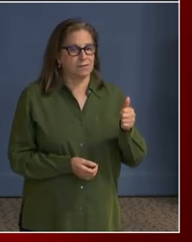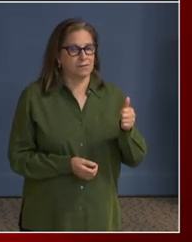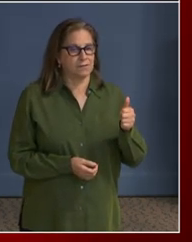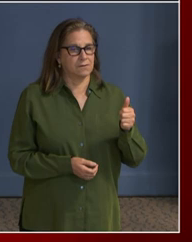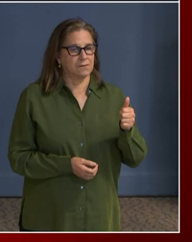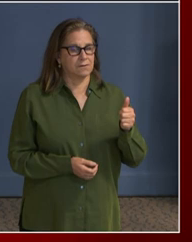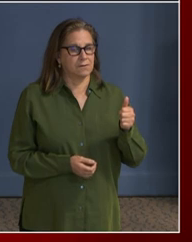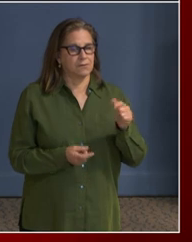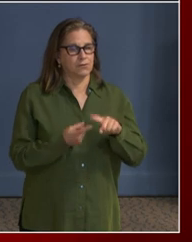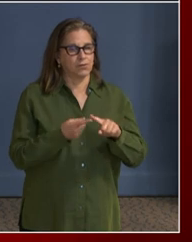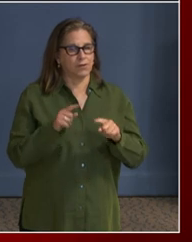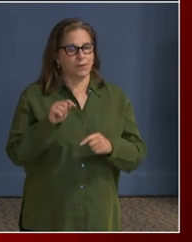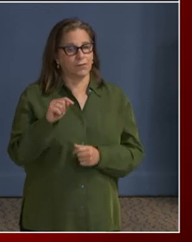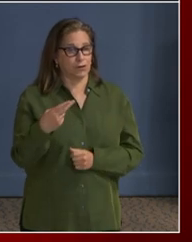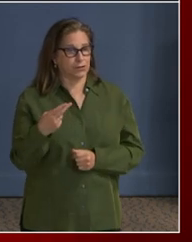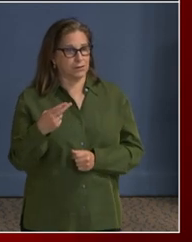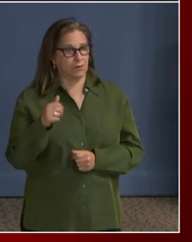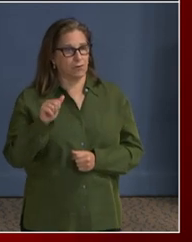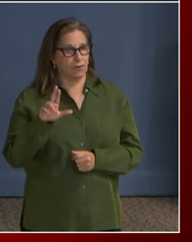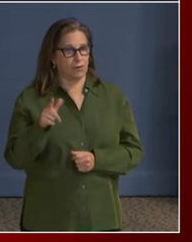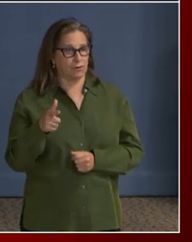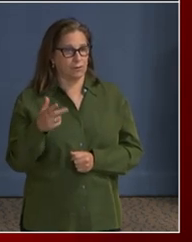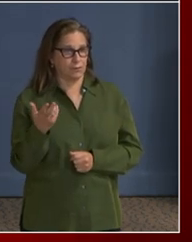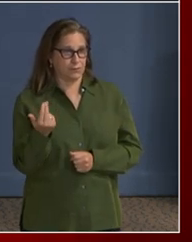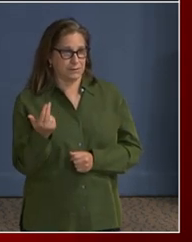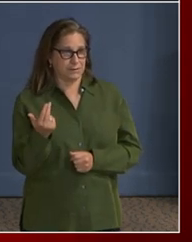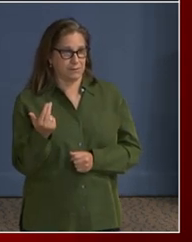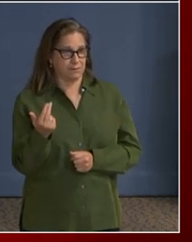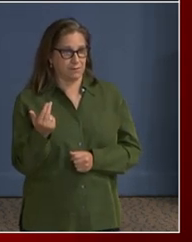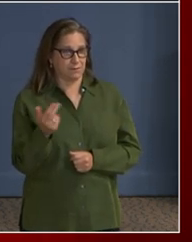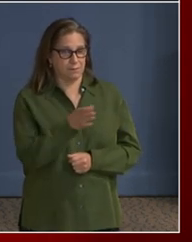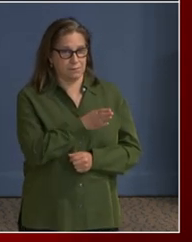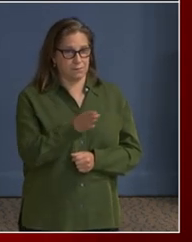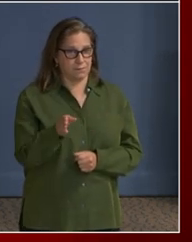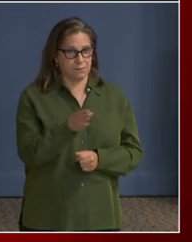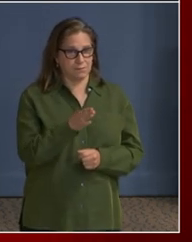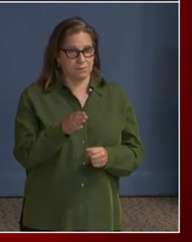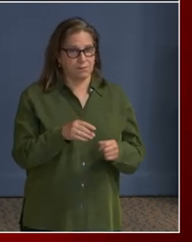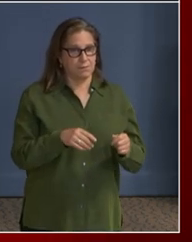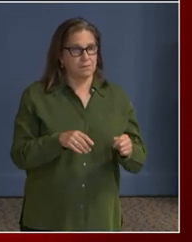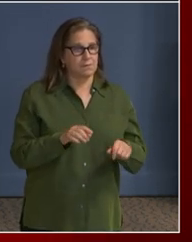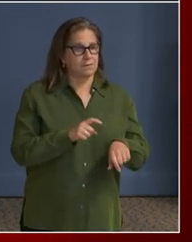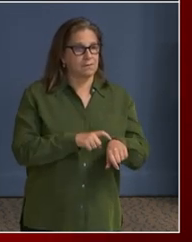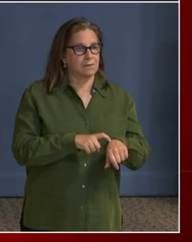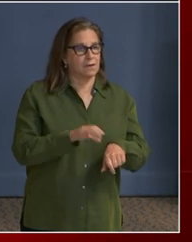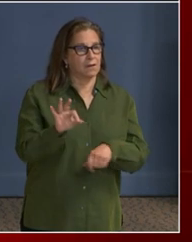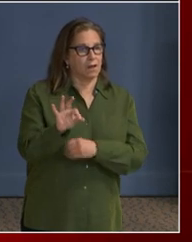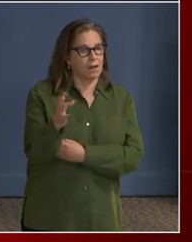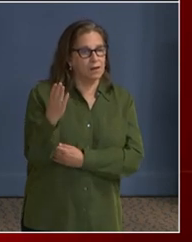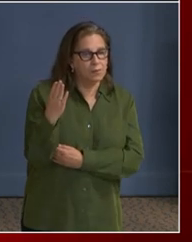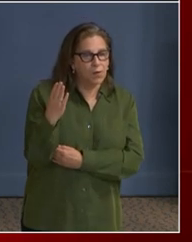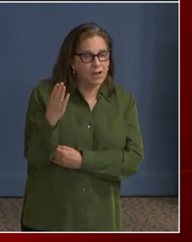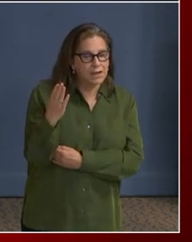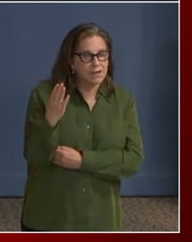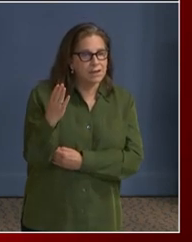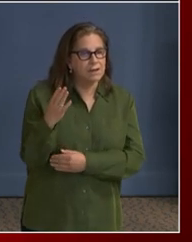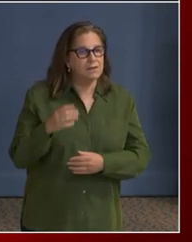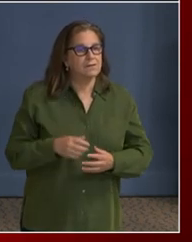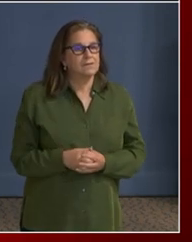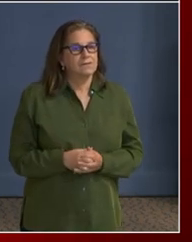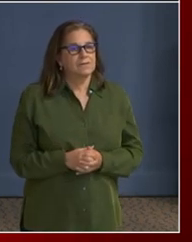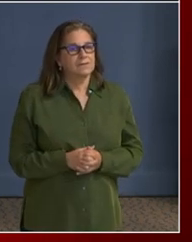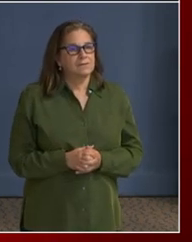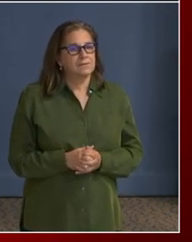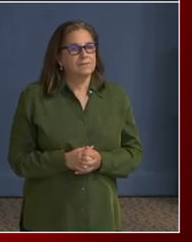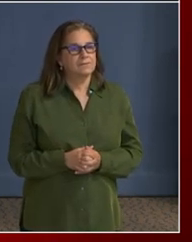1 p.m. and Monday, August 17th through Thursday, August 20th.